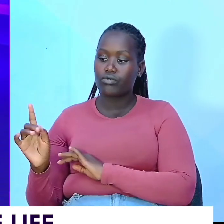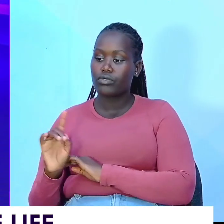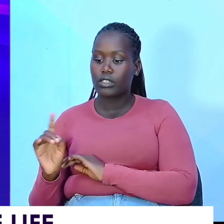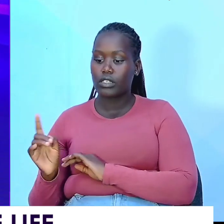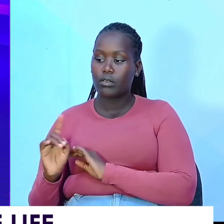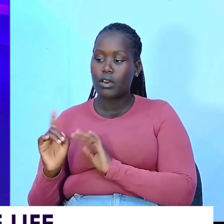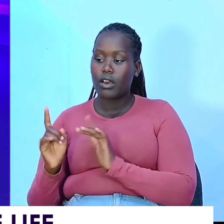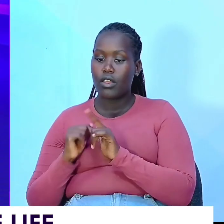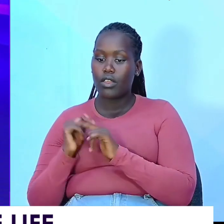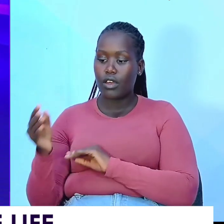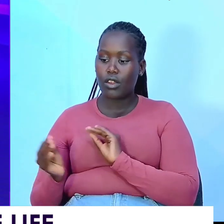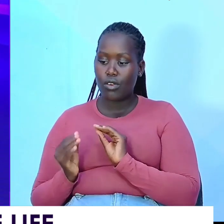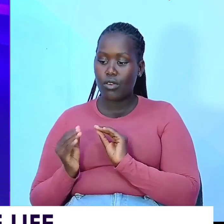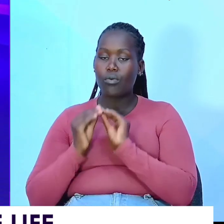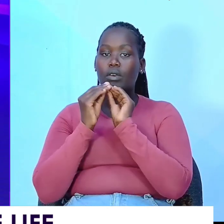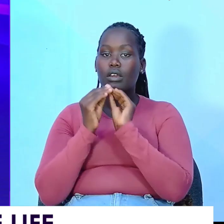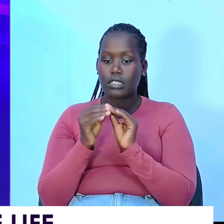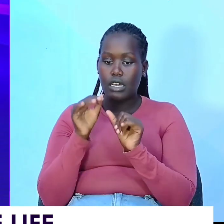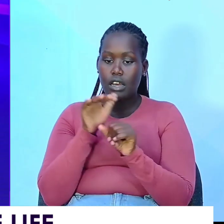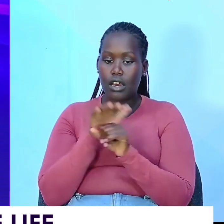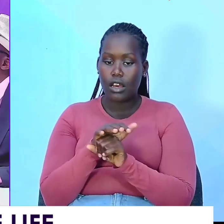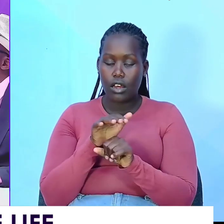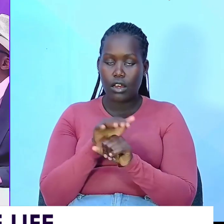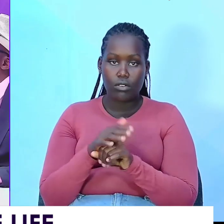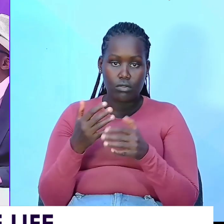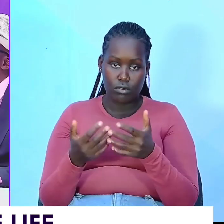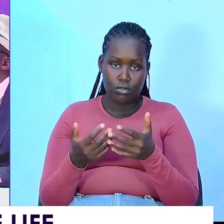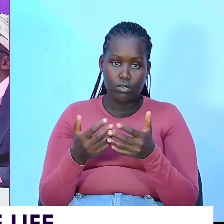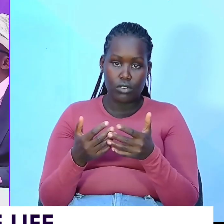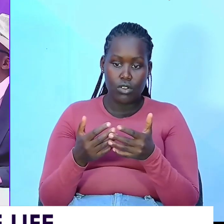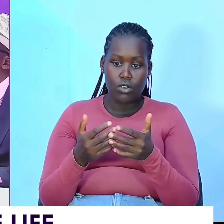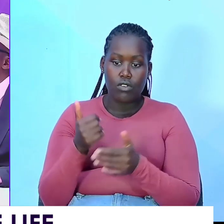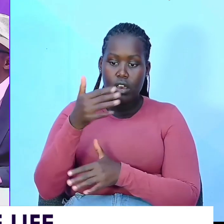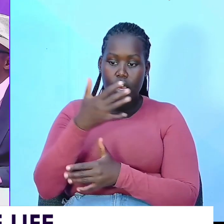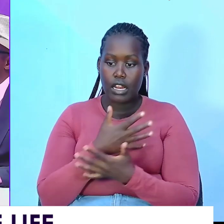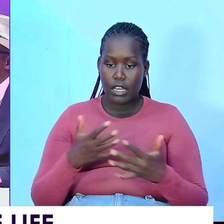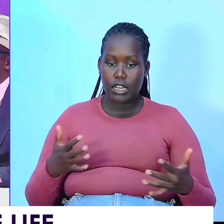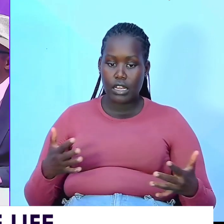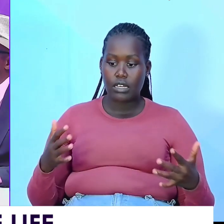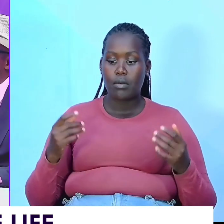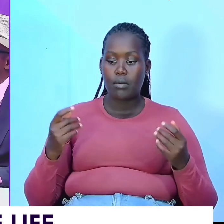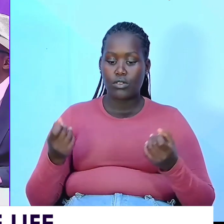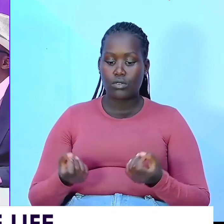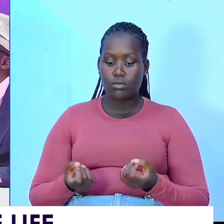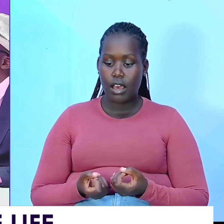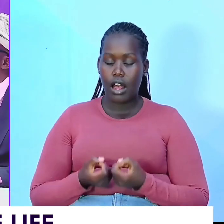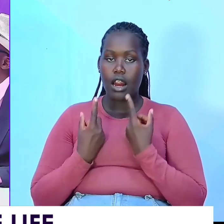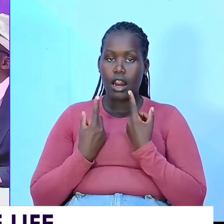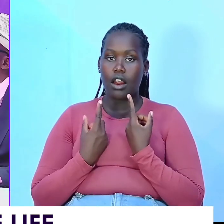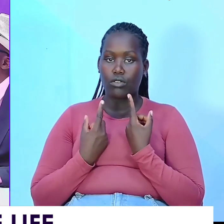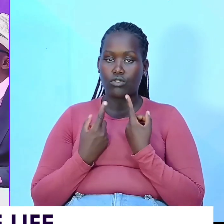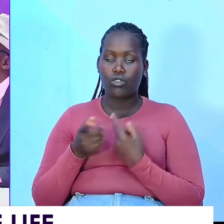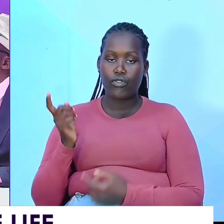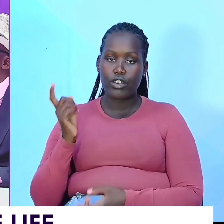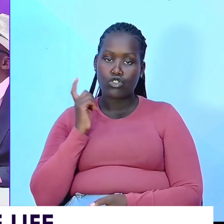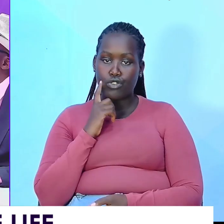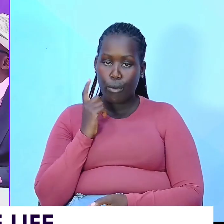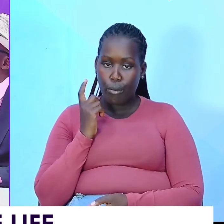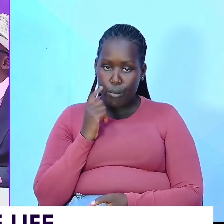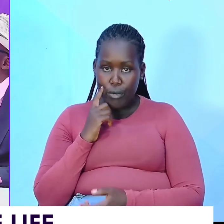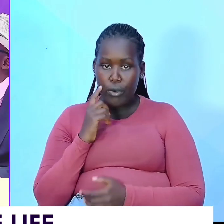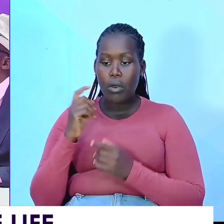bumped into a launch of any product? It could be a launch of a shop. It could be a